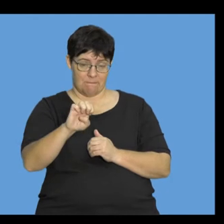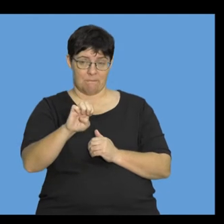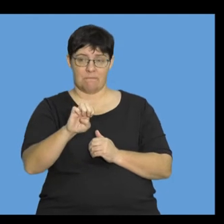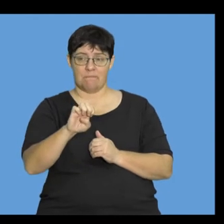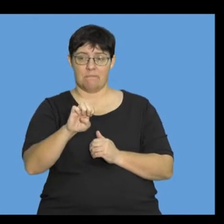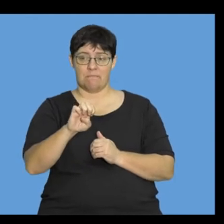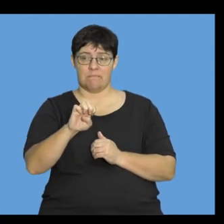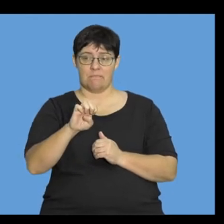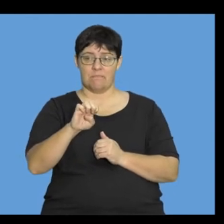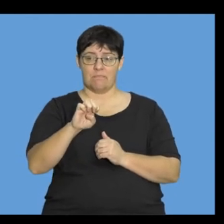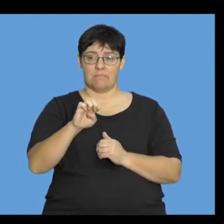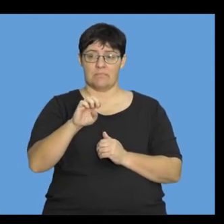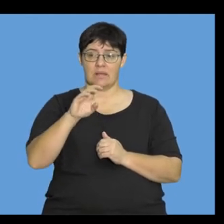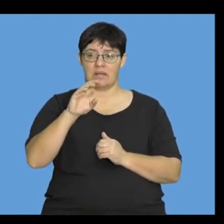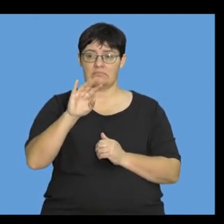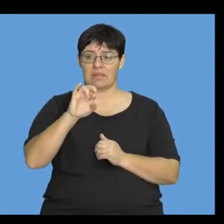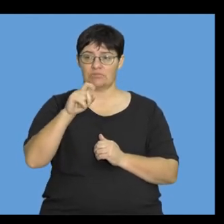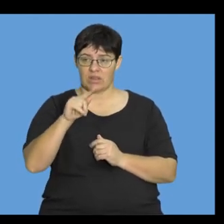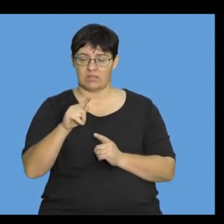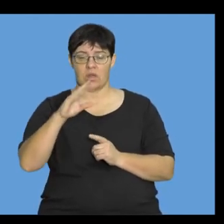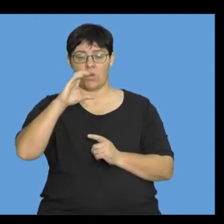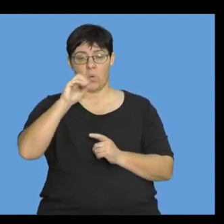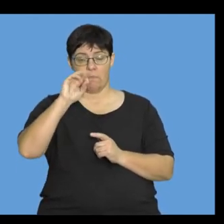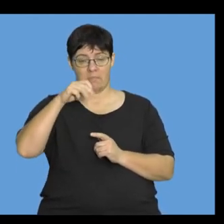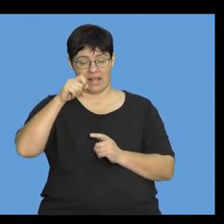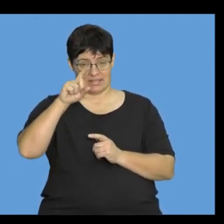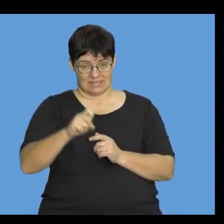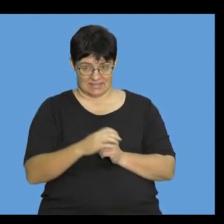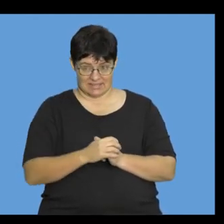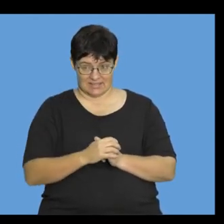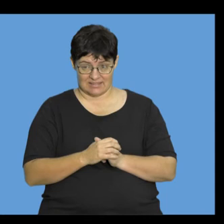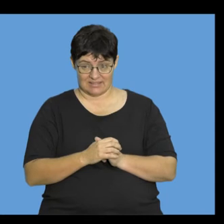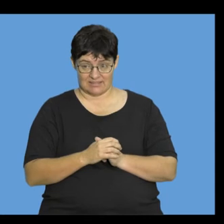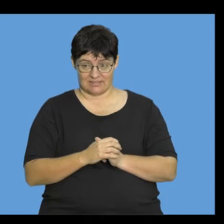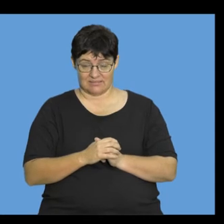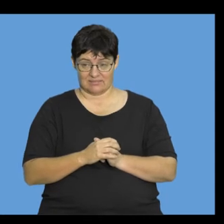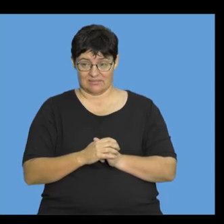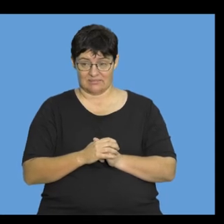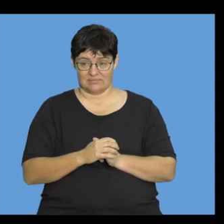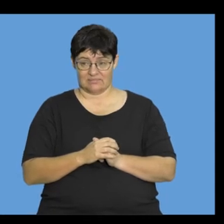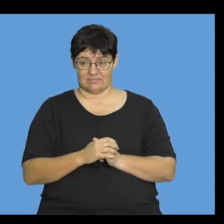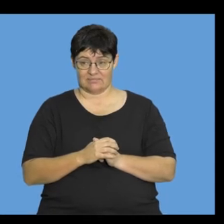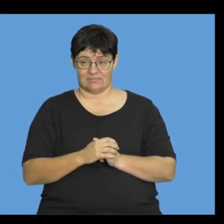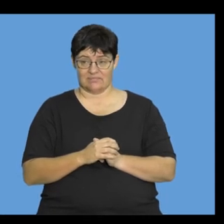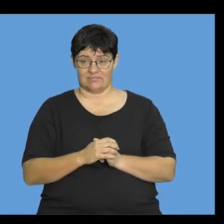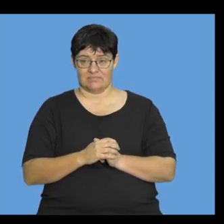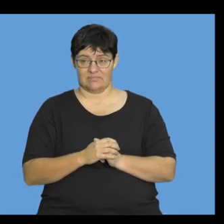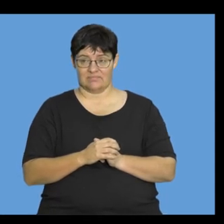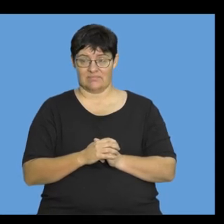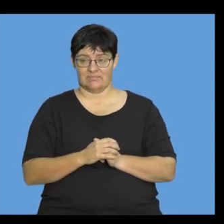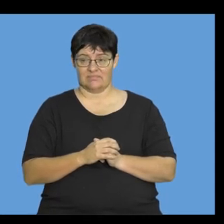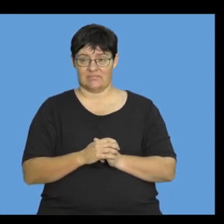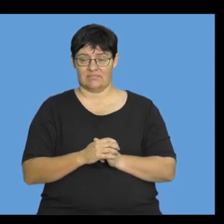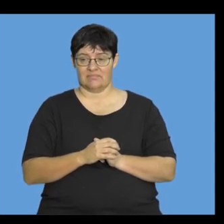easy, because what is this? This is my enzyme. This is my substrate. Oh, the blue doesn't go there.